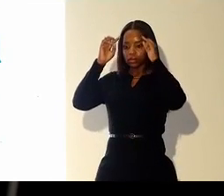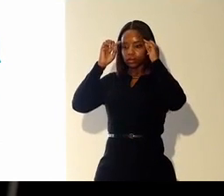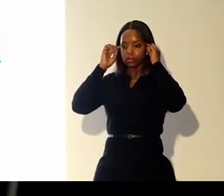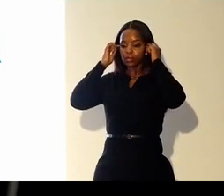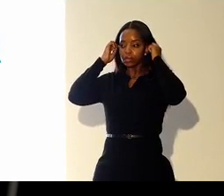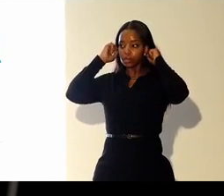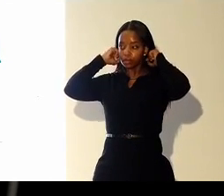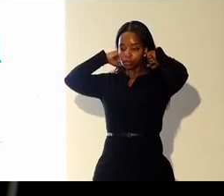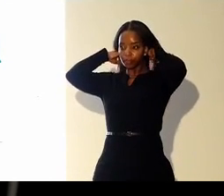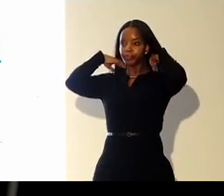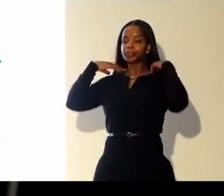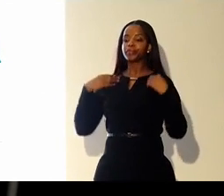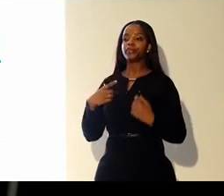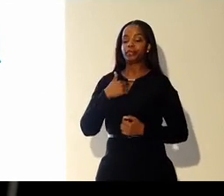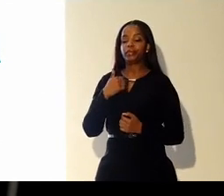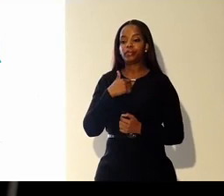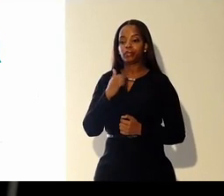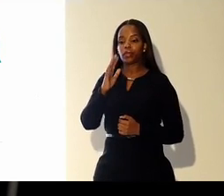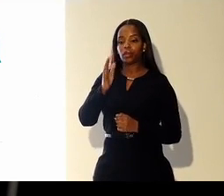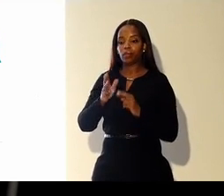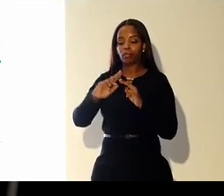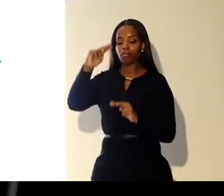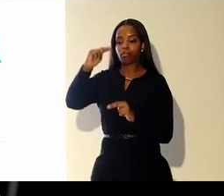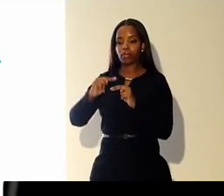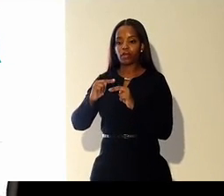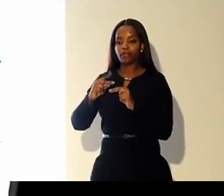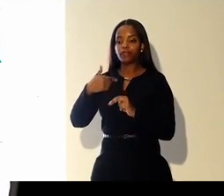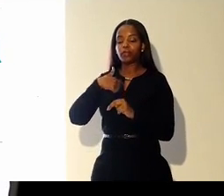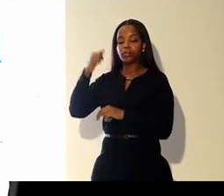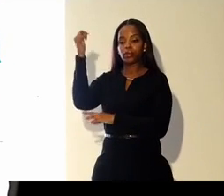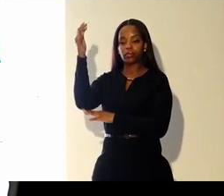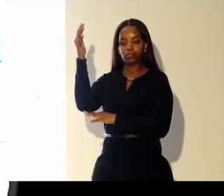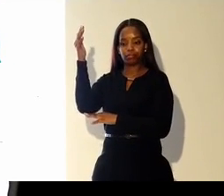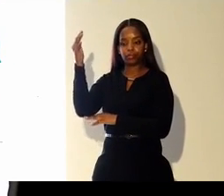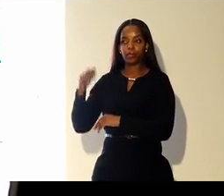going to give a brief overview